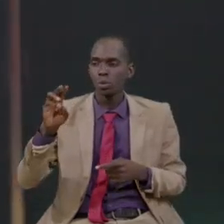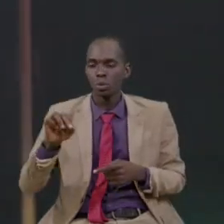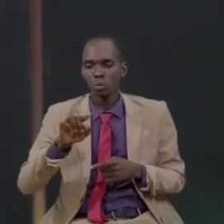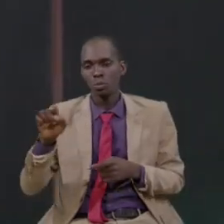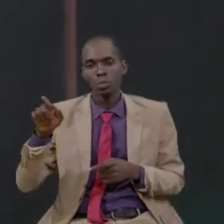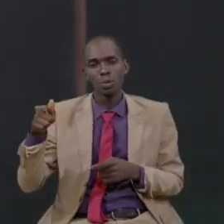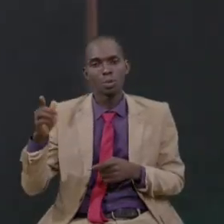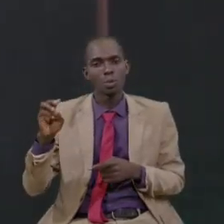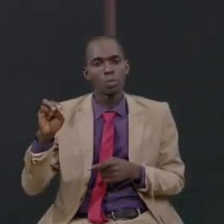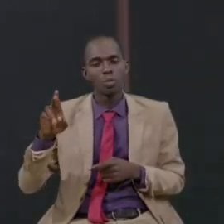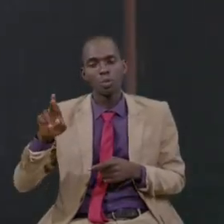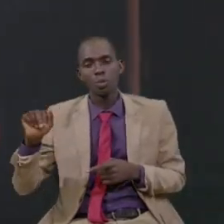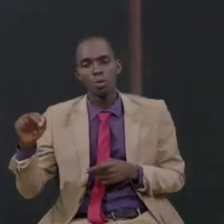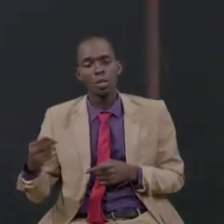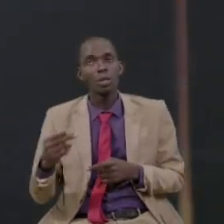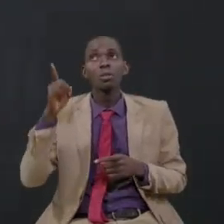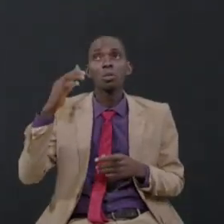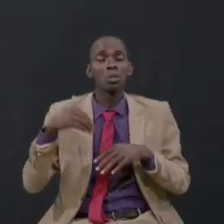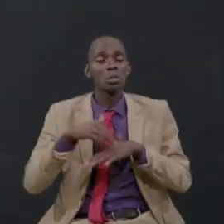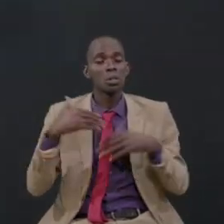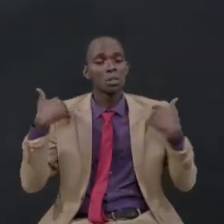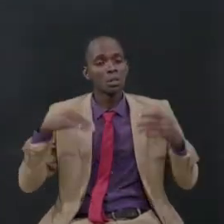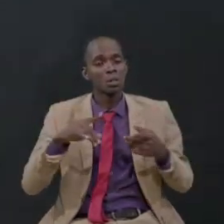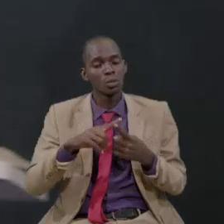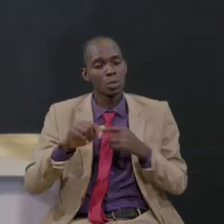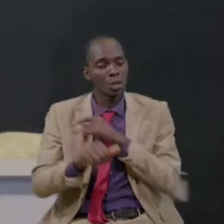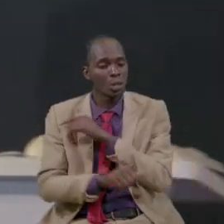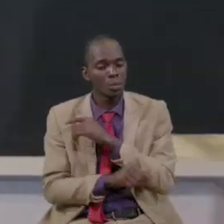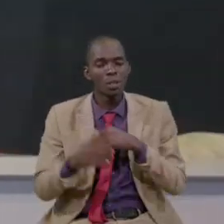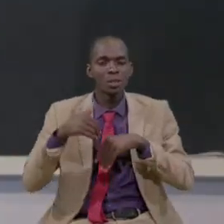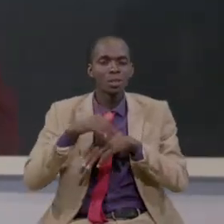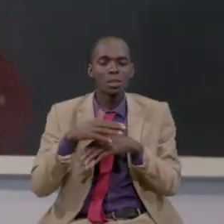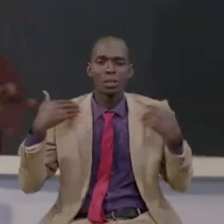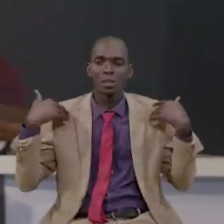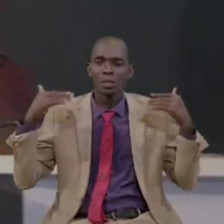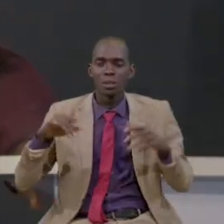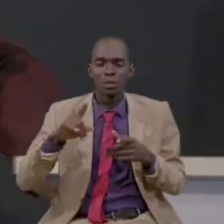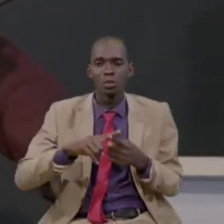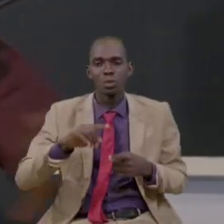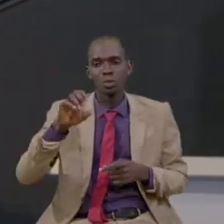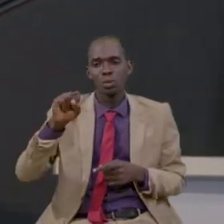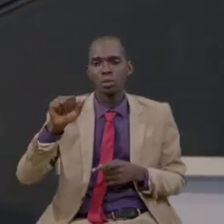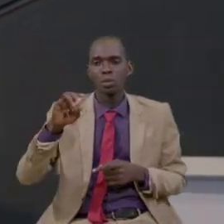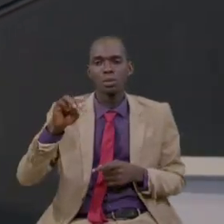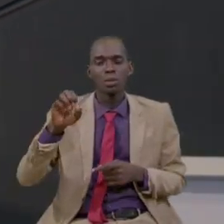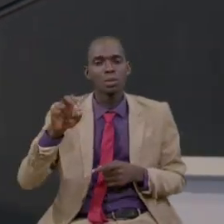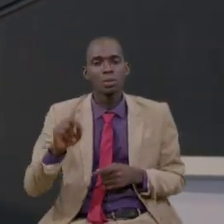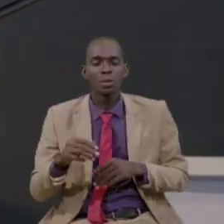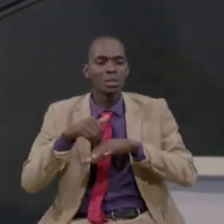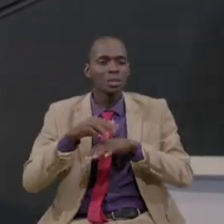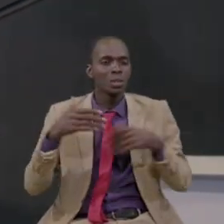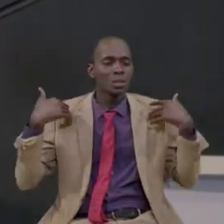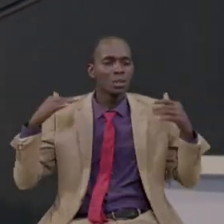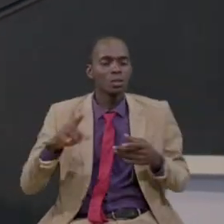sent angels to the mother of Samson. He sent angels to people in the Old Testament. But now he